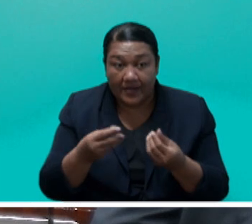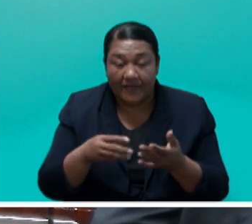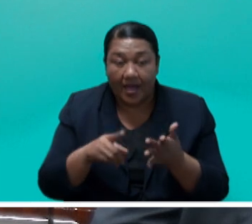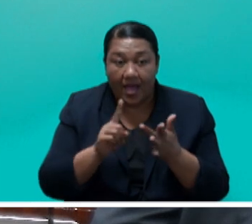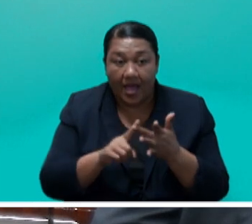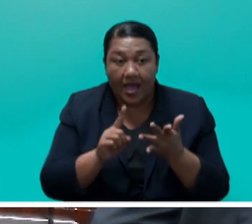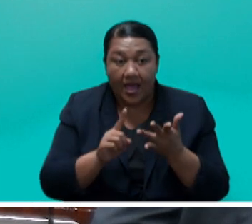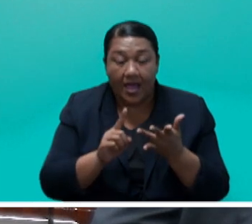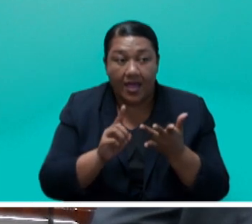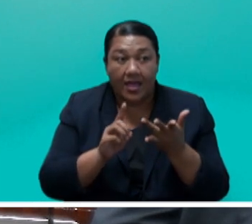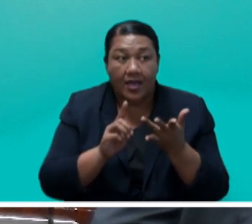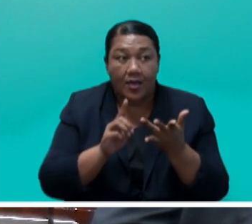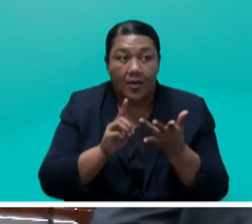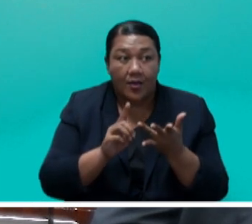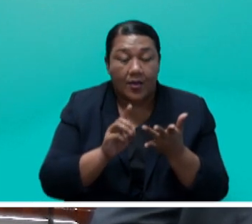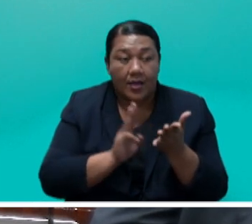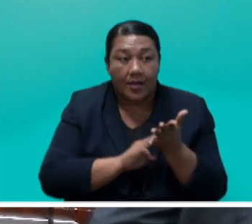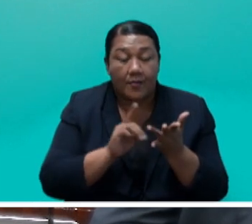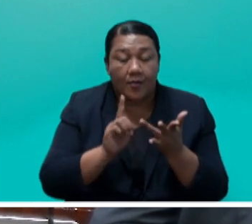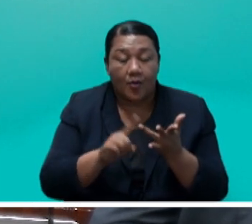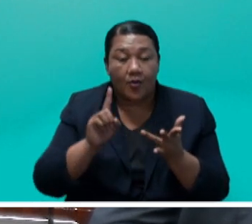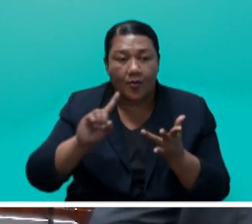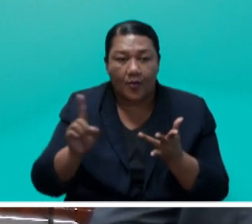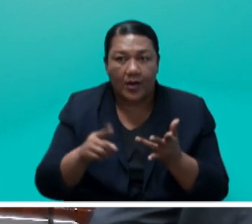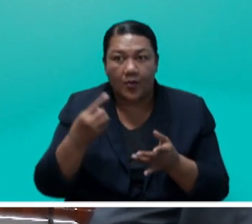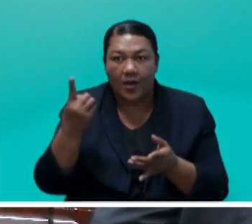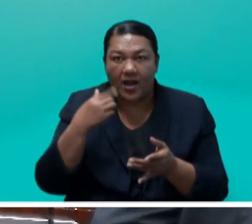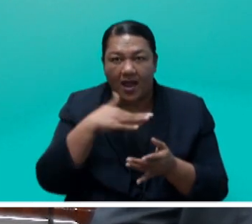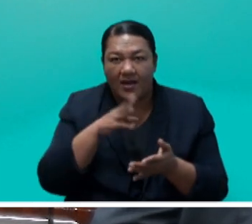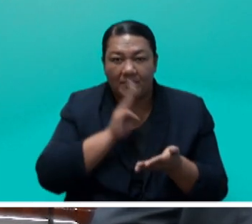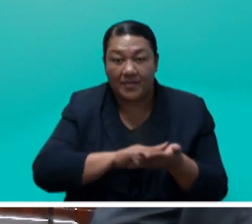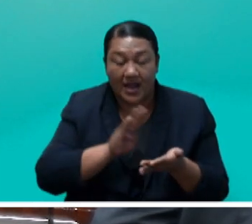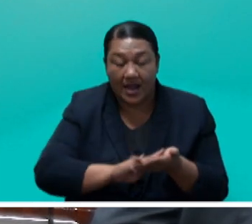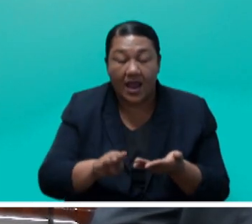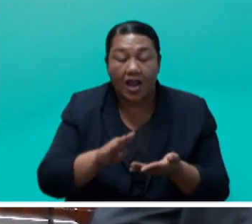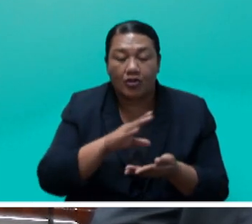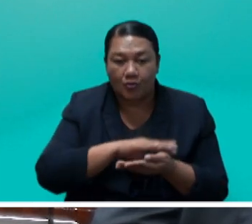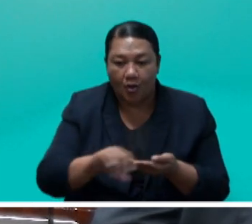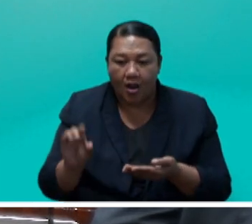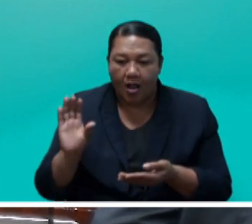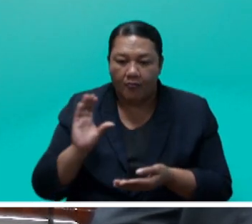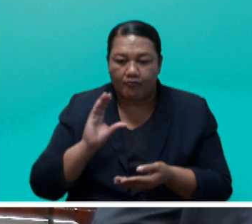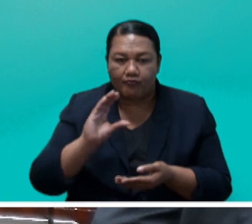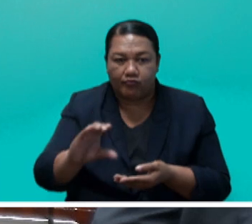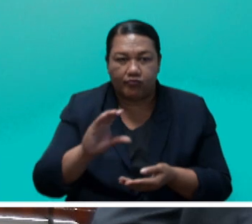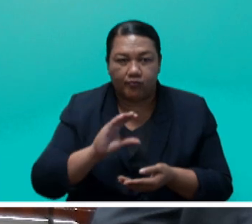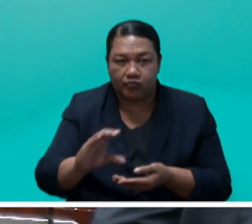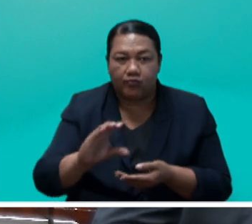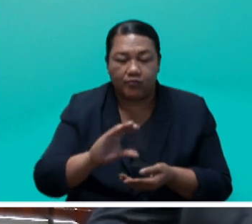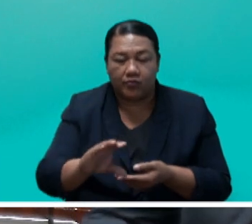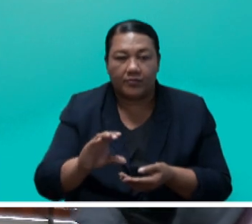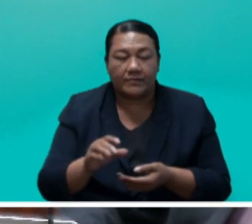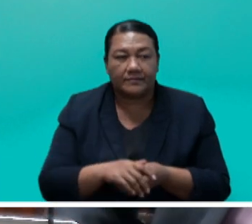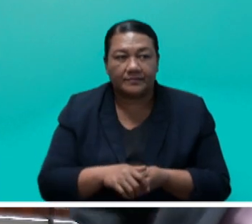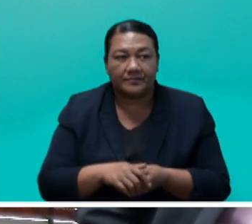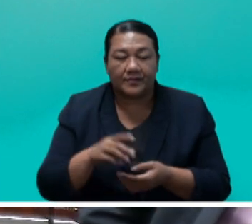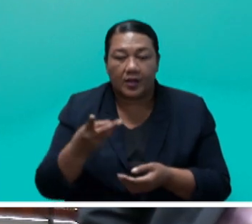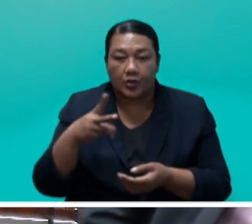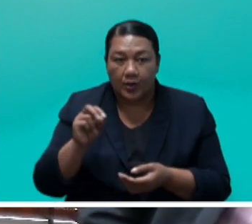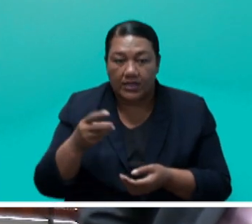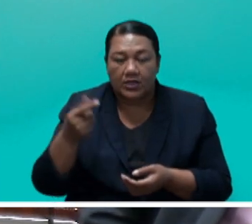be as high as 100 billion per annum. The earliest these measures will flow in any real quantity is